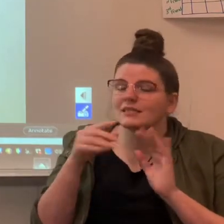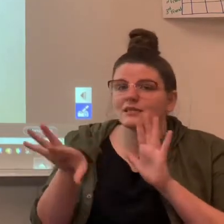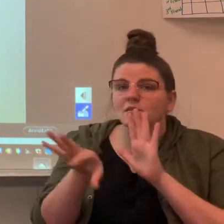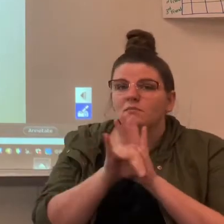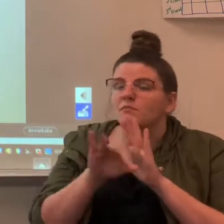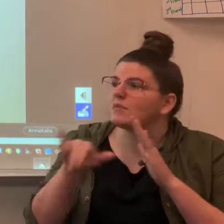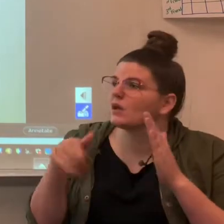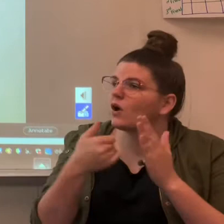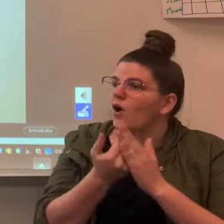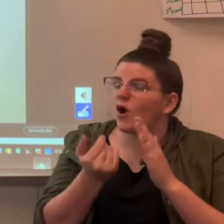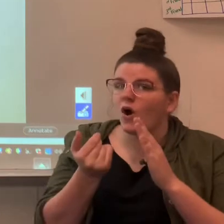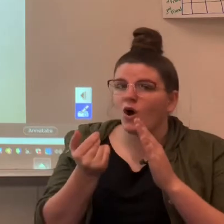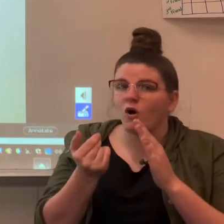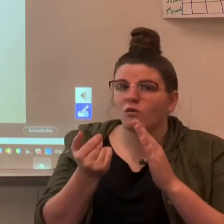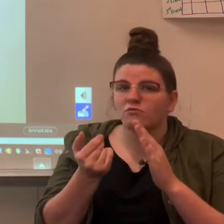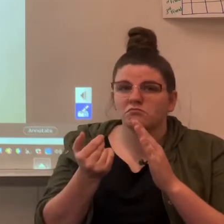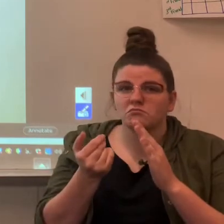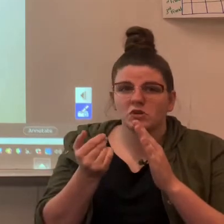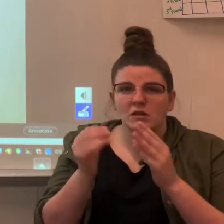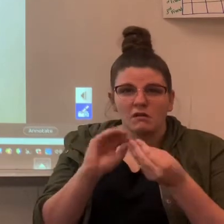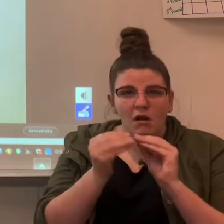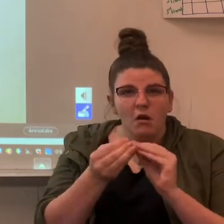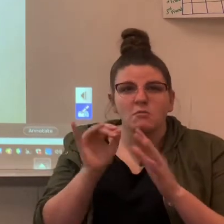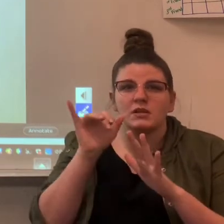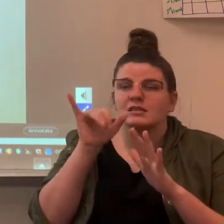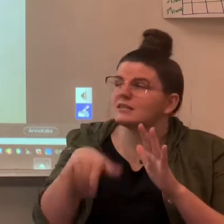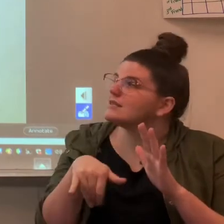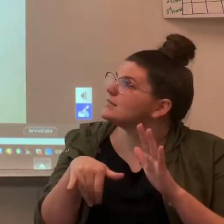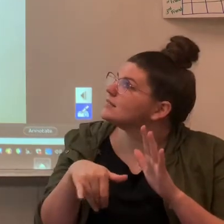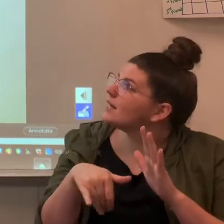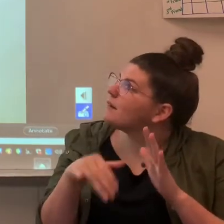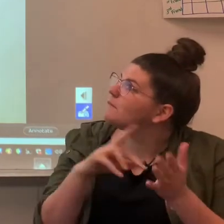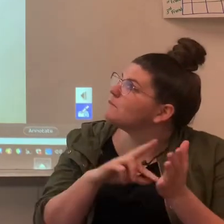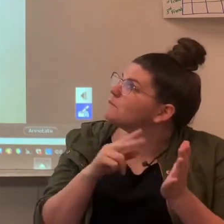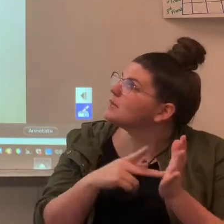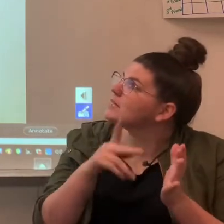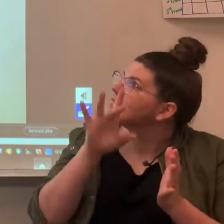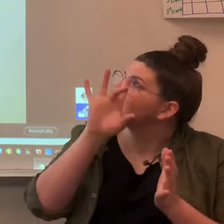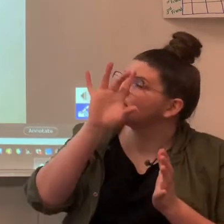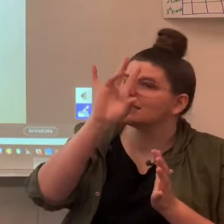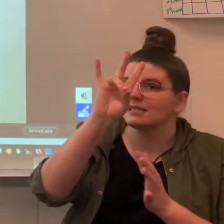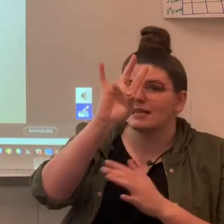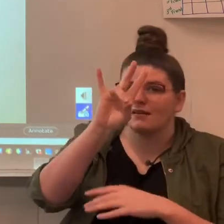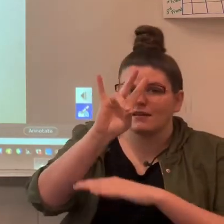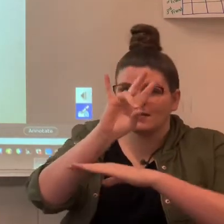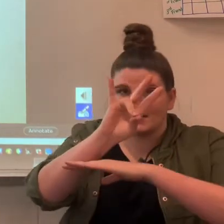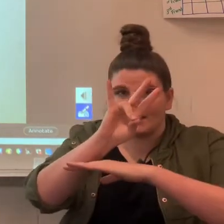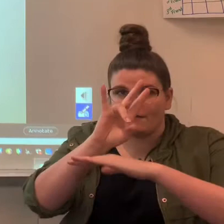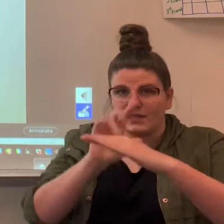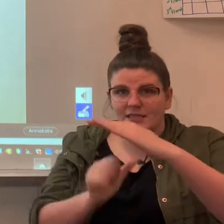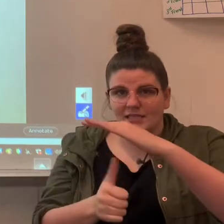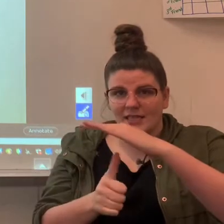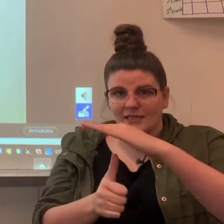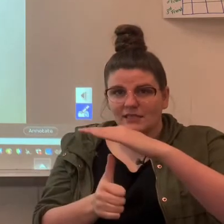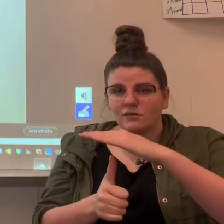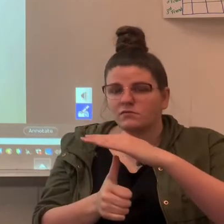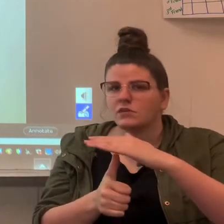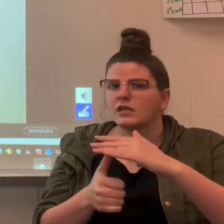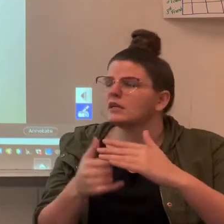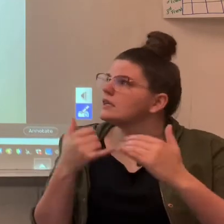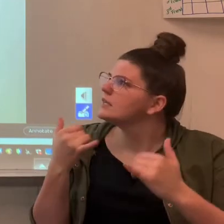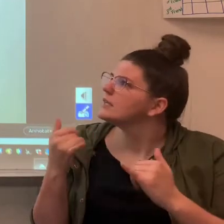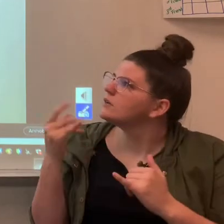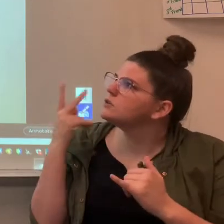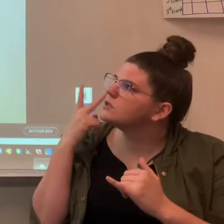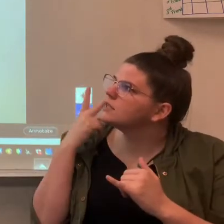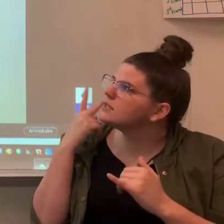7/10, which we've talked about this line meaning 7 divided by 10. So right here you see 7 divided